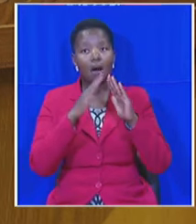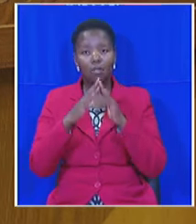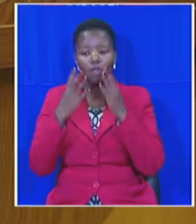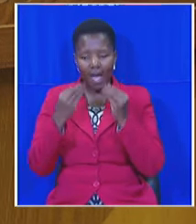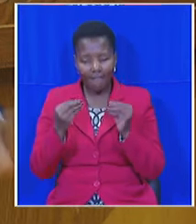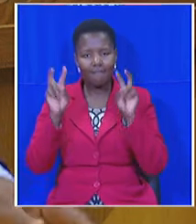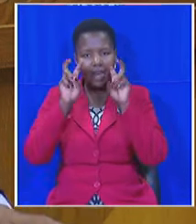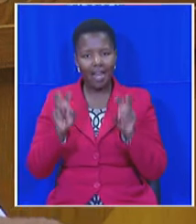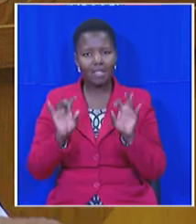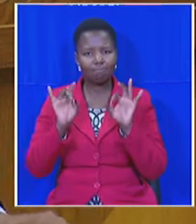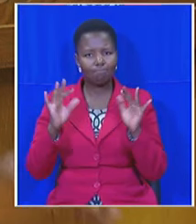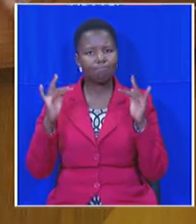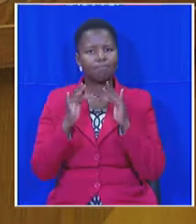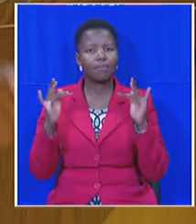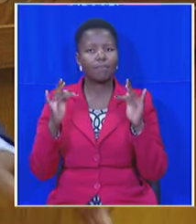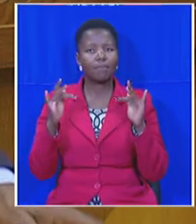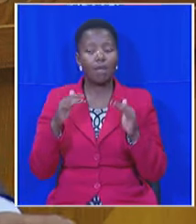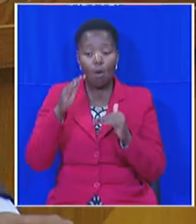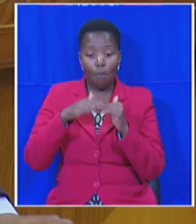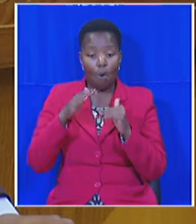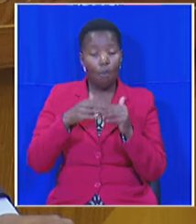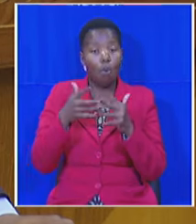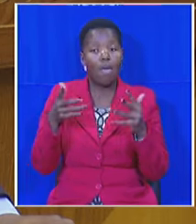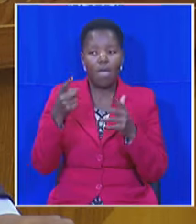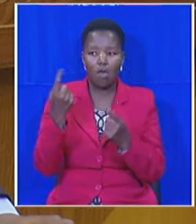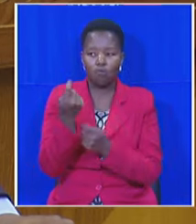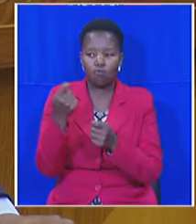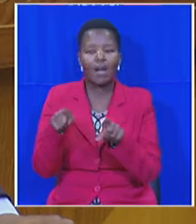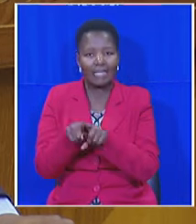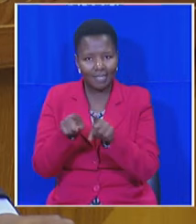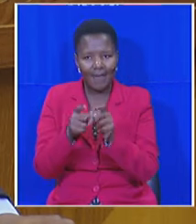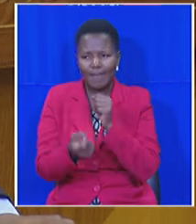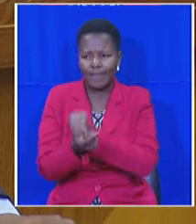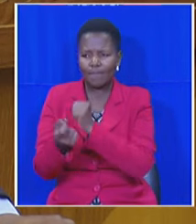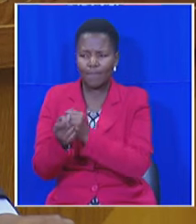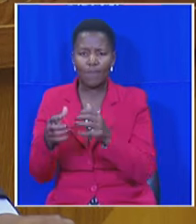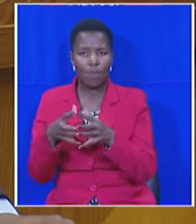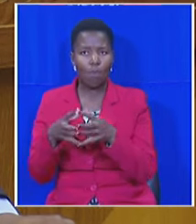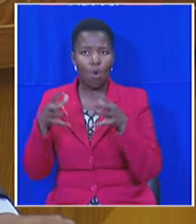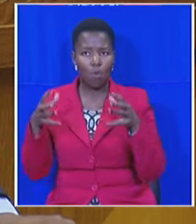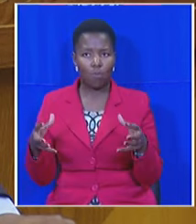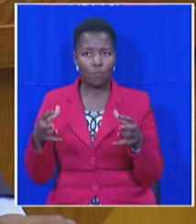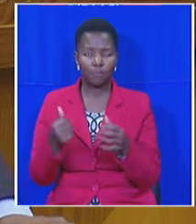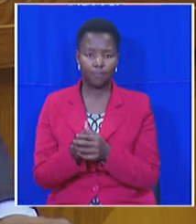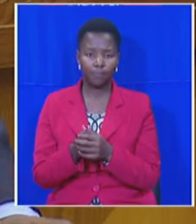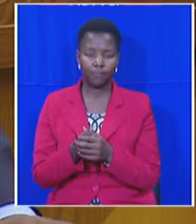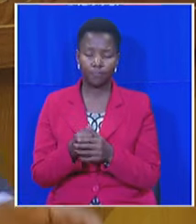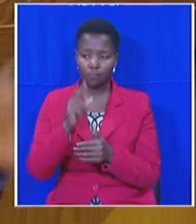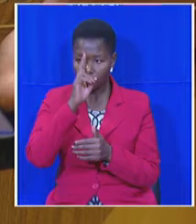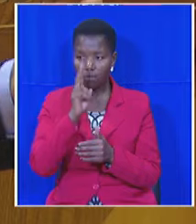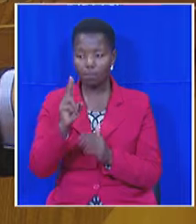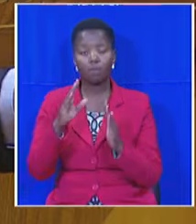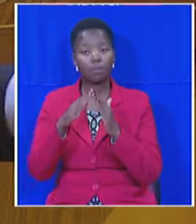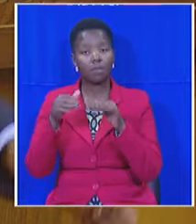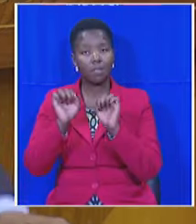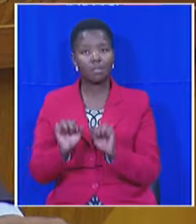an increasing number of these is in rural areas. Honorable House Chair, the DA